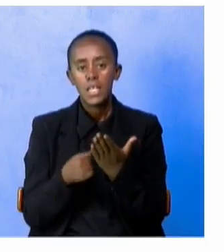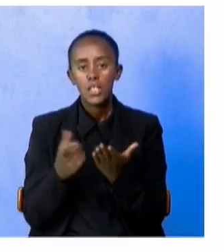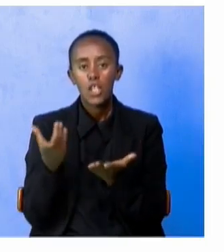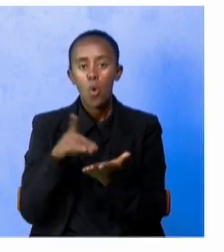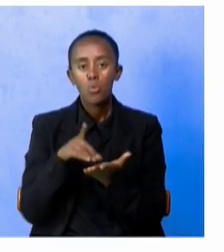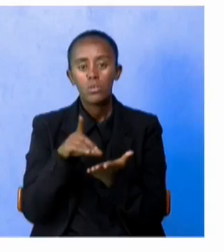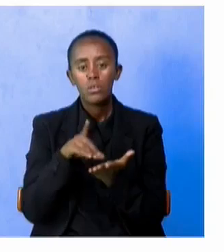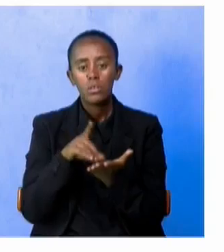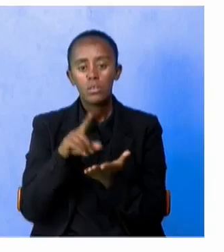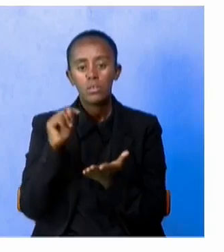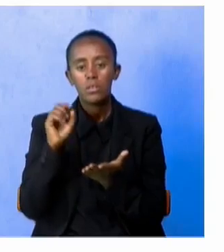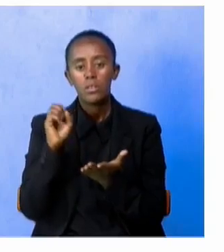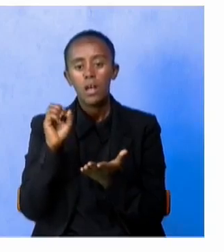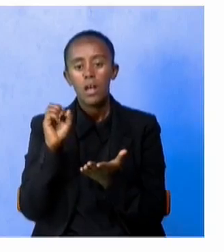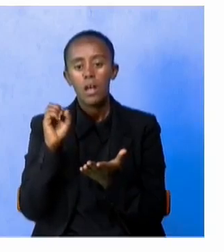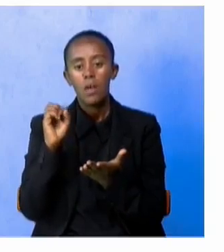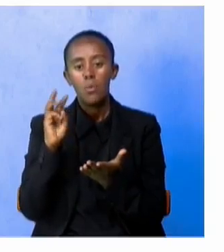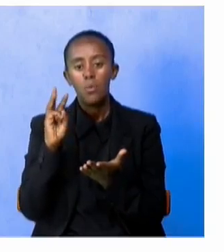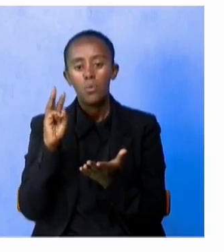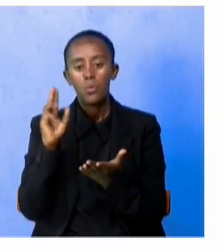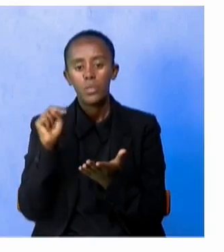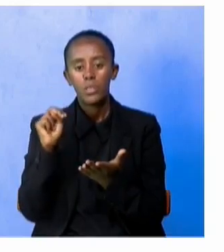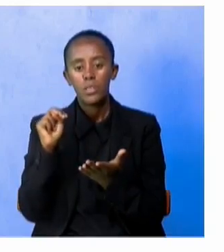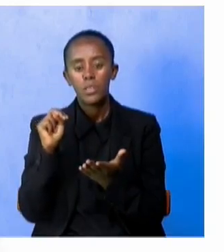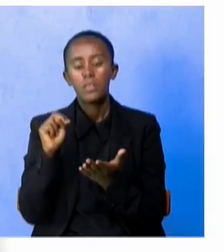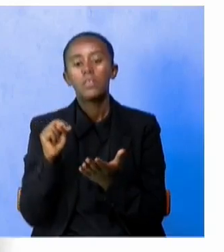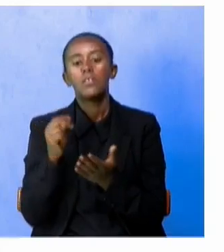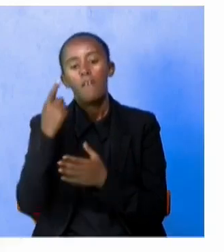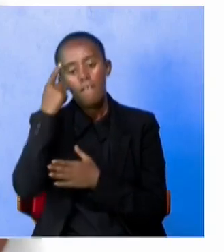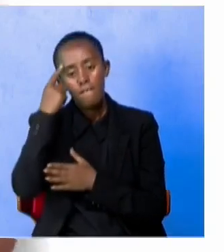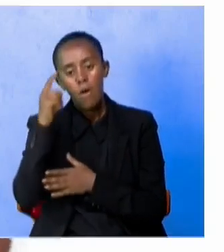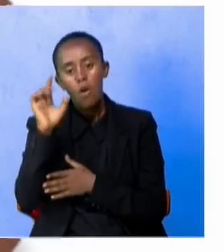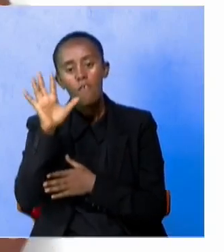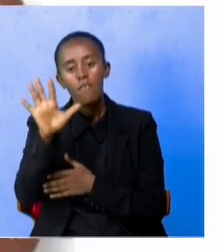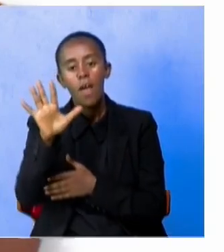for 5 years.